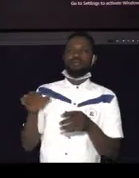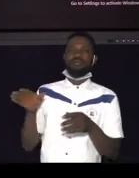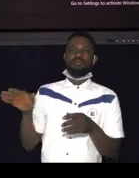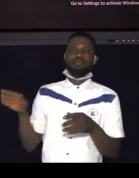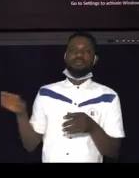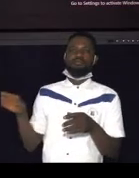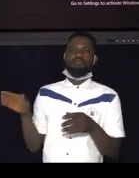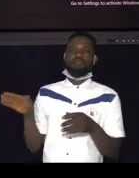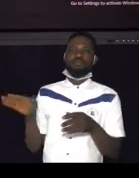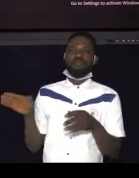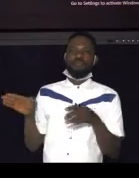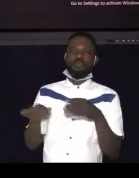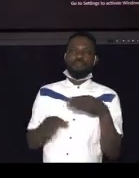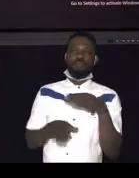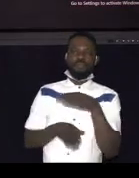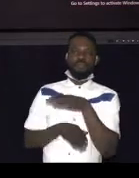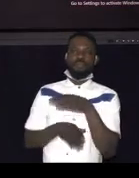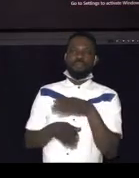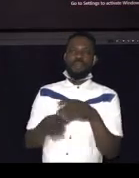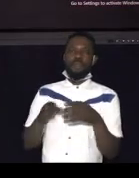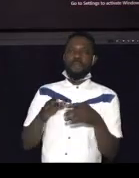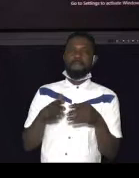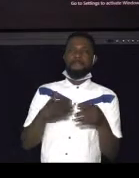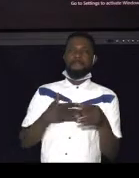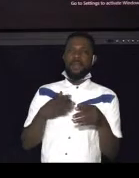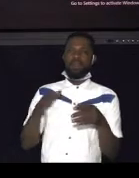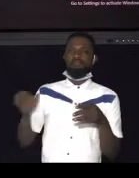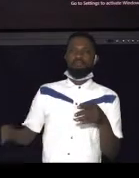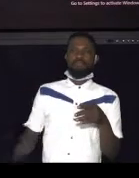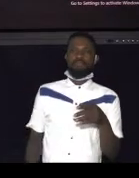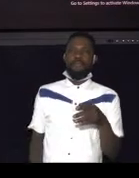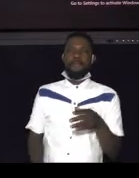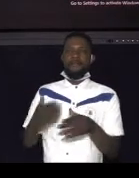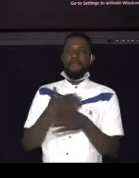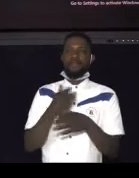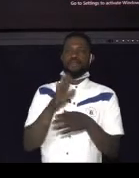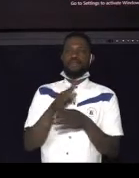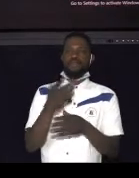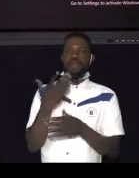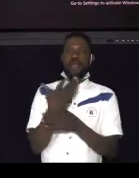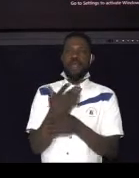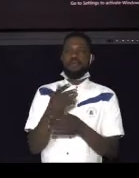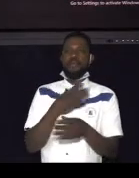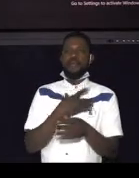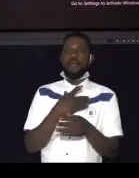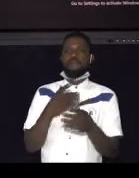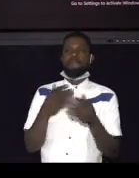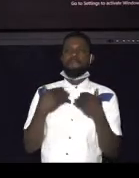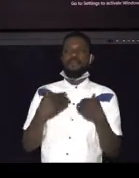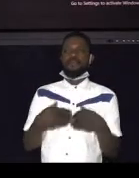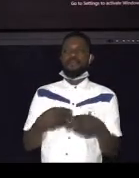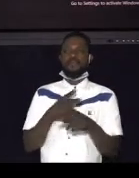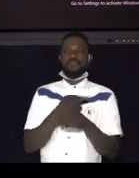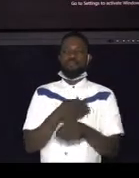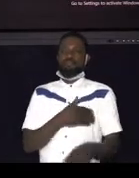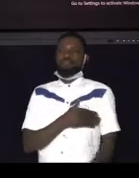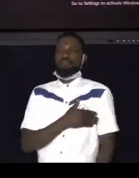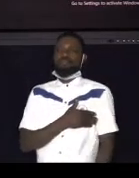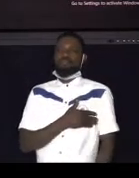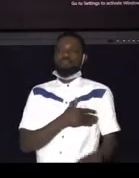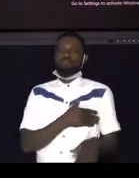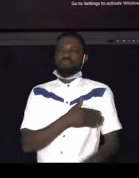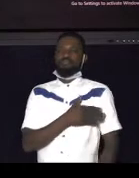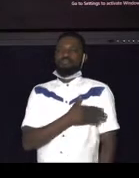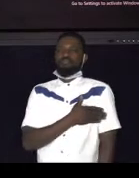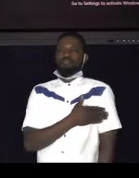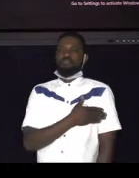this. Okay. By your body now. Now, between your arm and your body, there is no space right now. And so